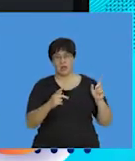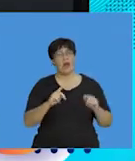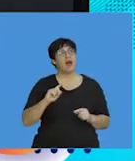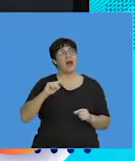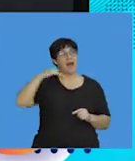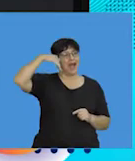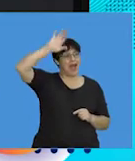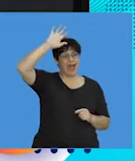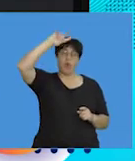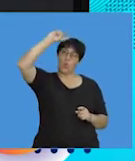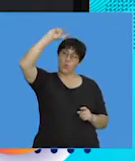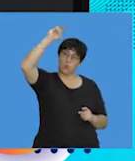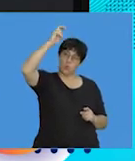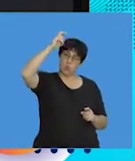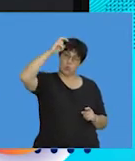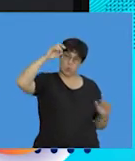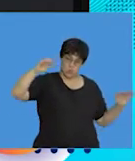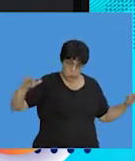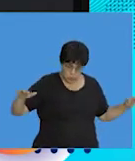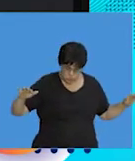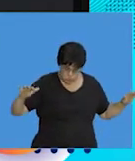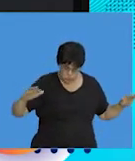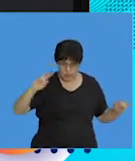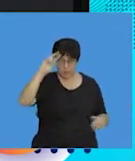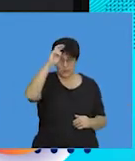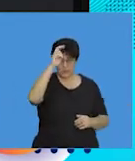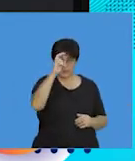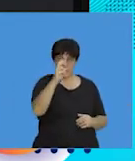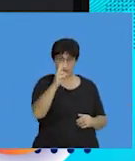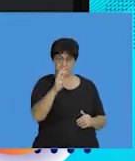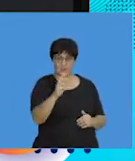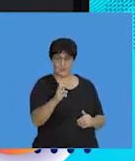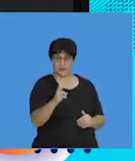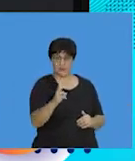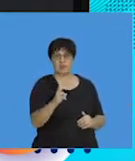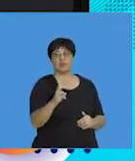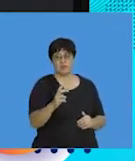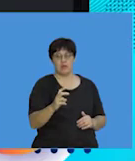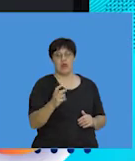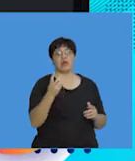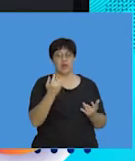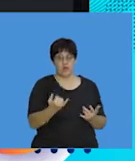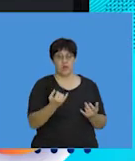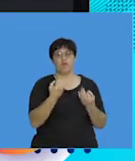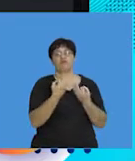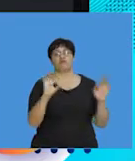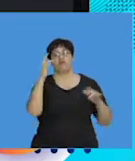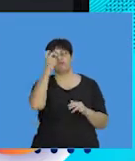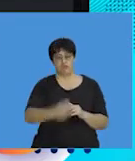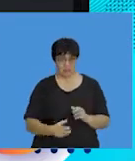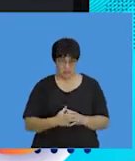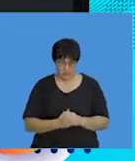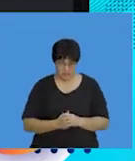a relatively high height for it to get to that point that it's reached free fall,